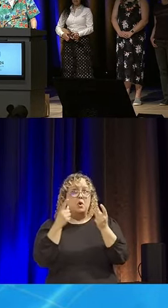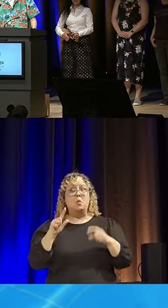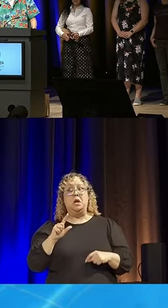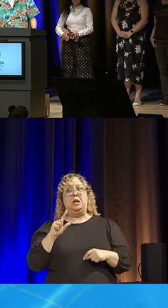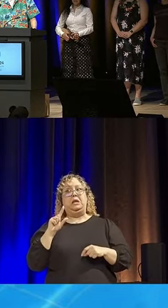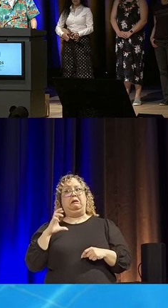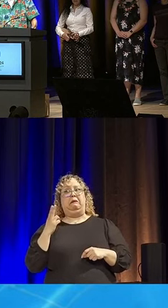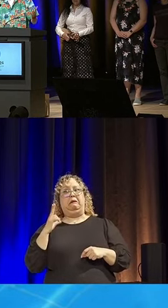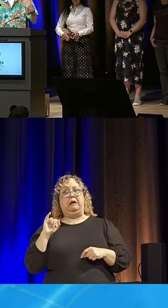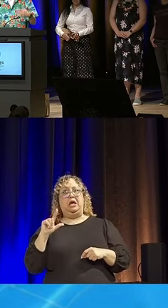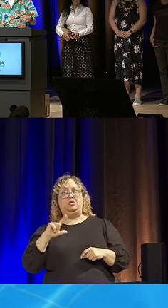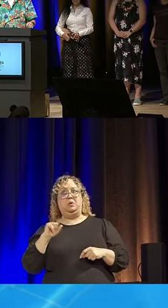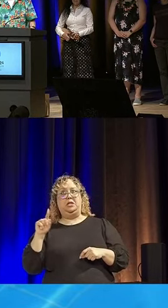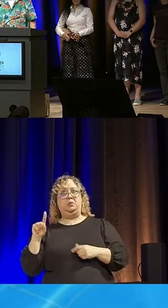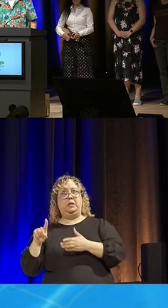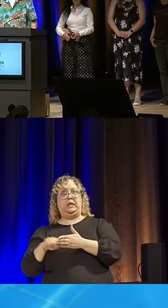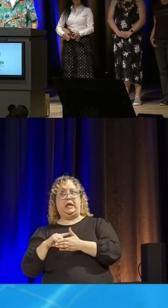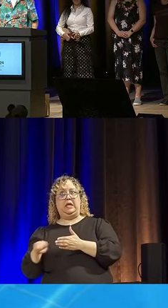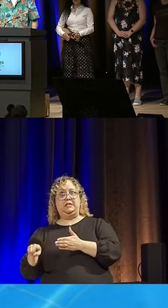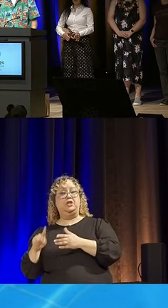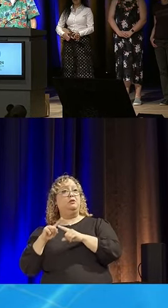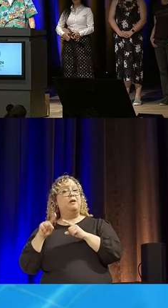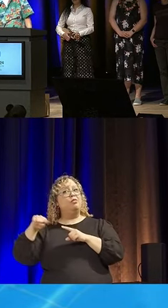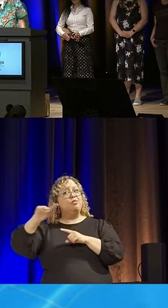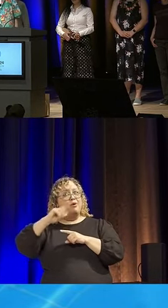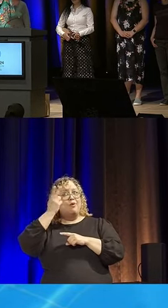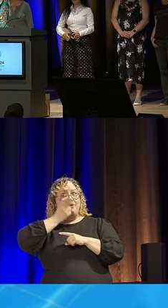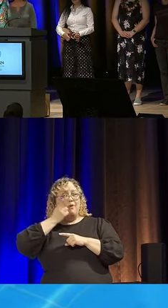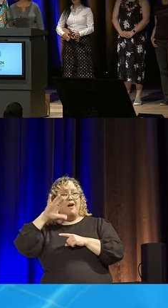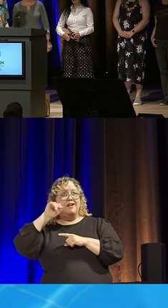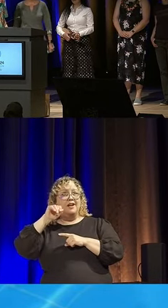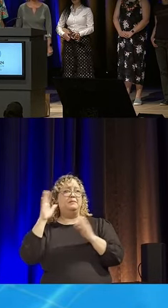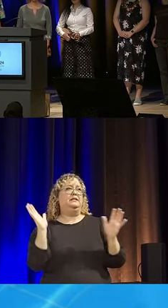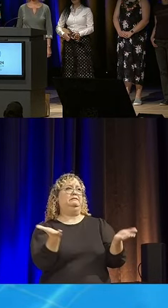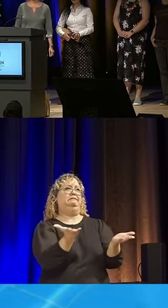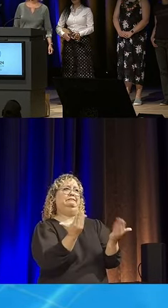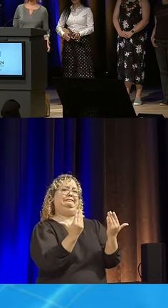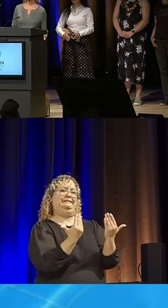was cancelled and encouraged us to come back.